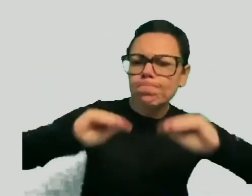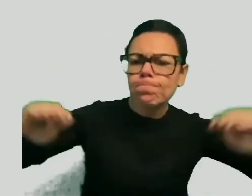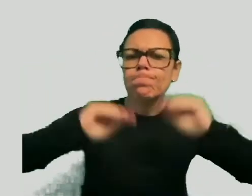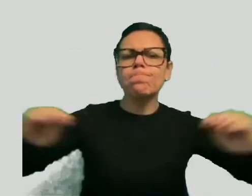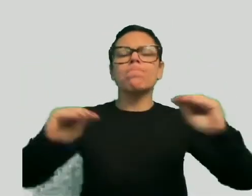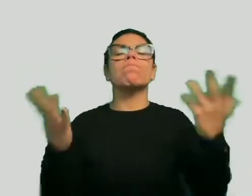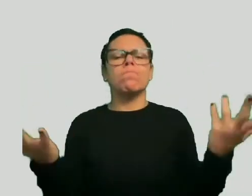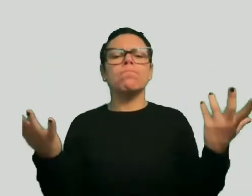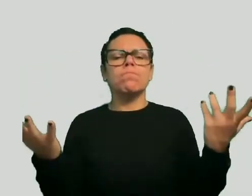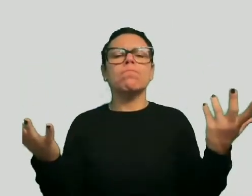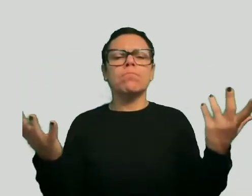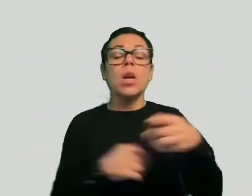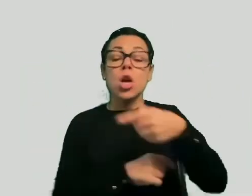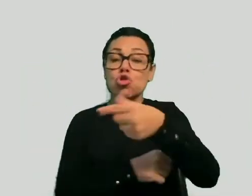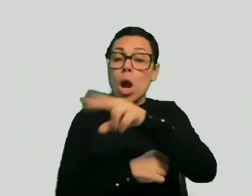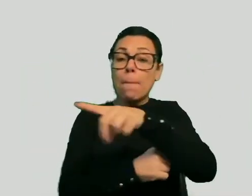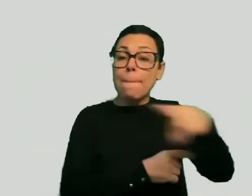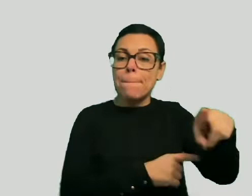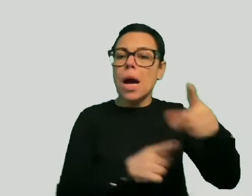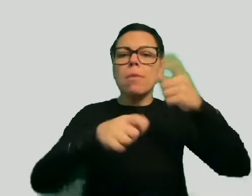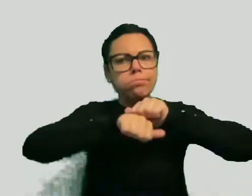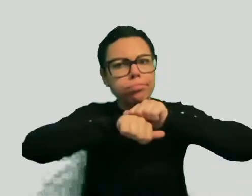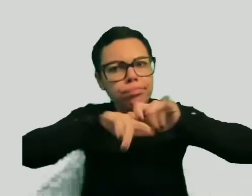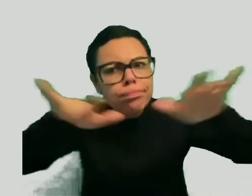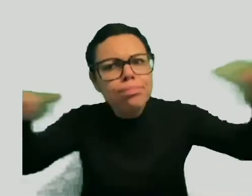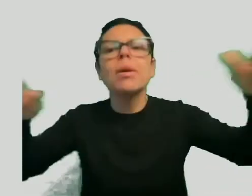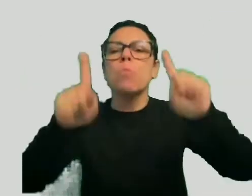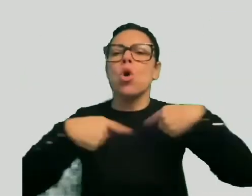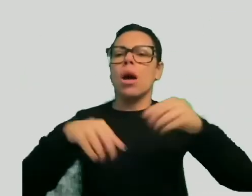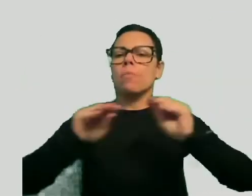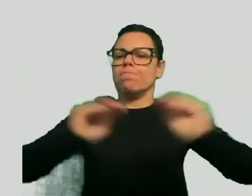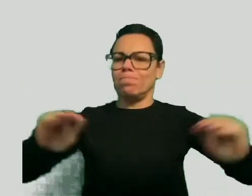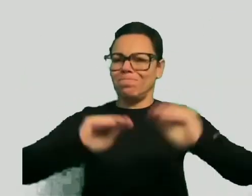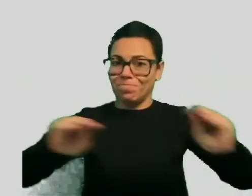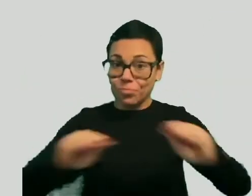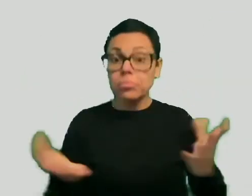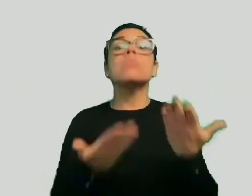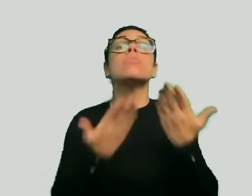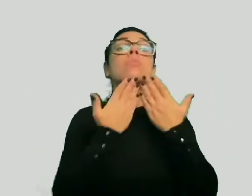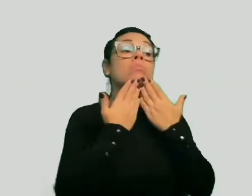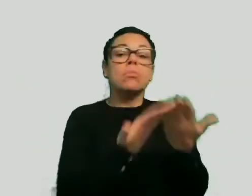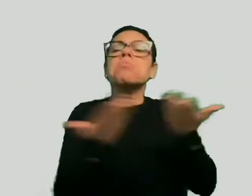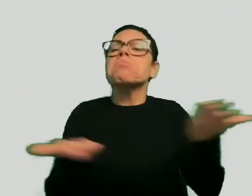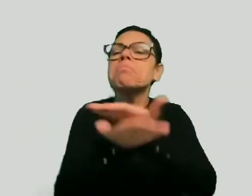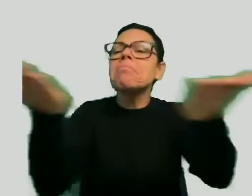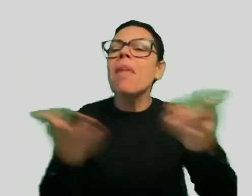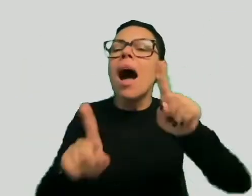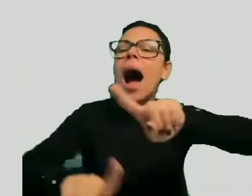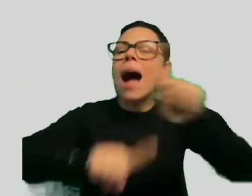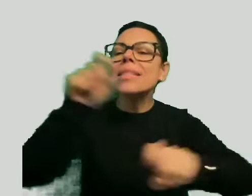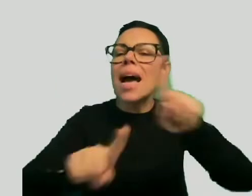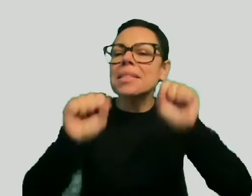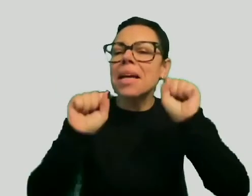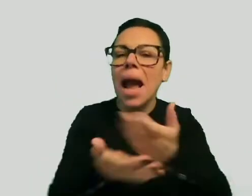local level. We now go to the question, Roger. Well, the answers are coming in. We ask you